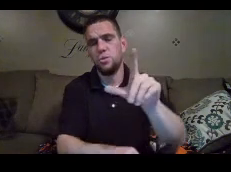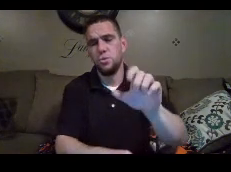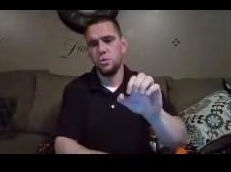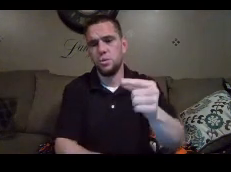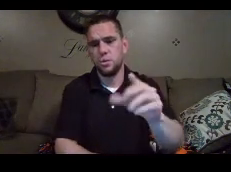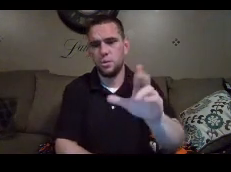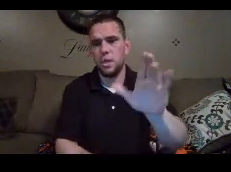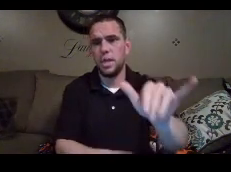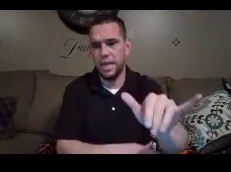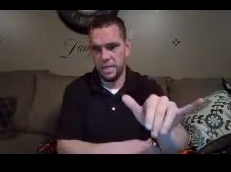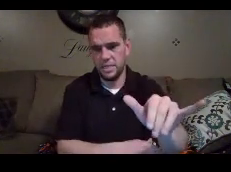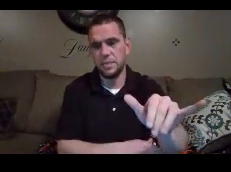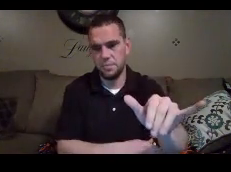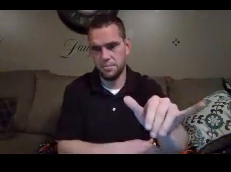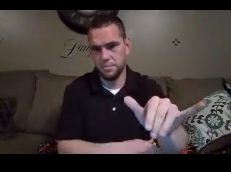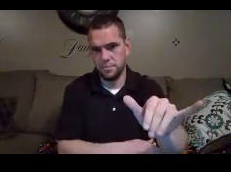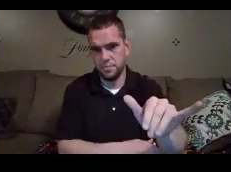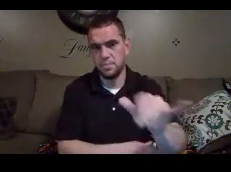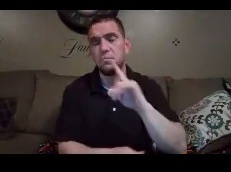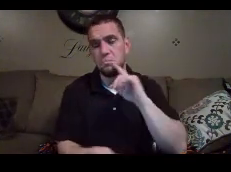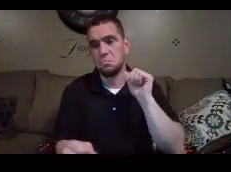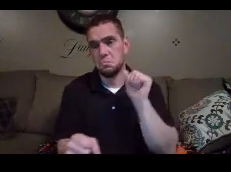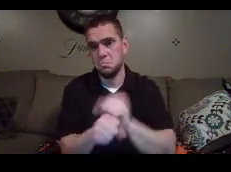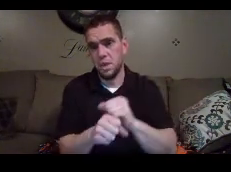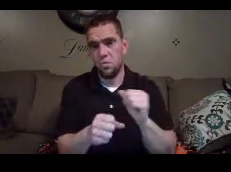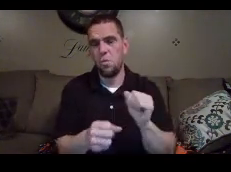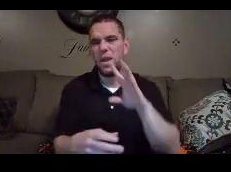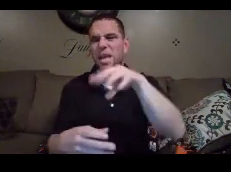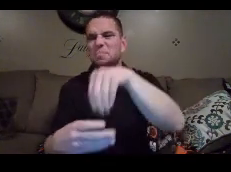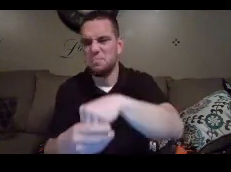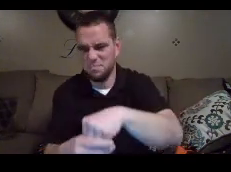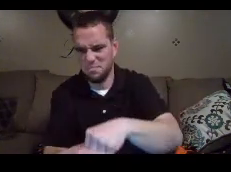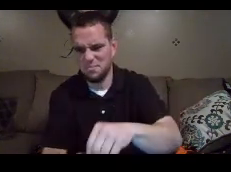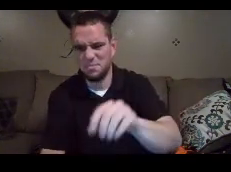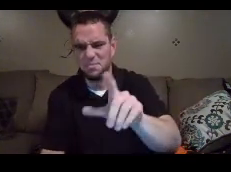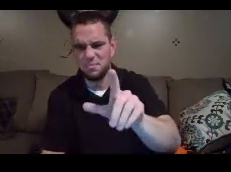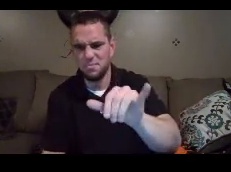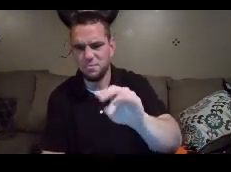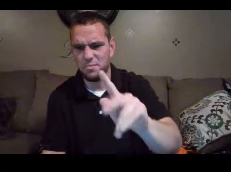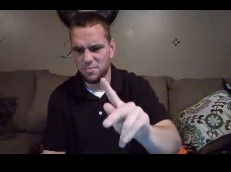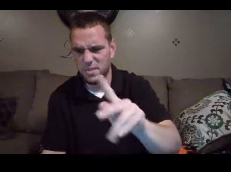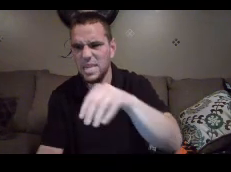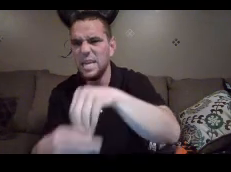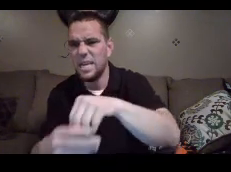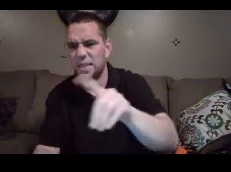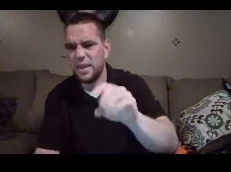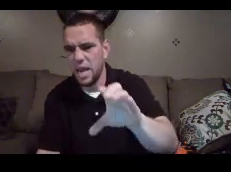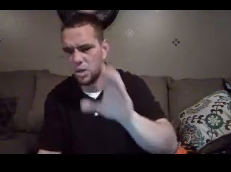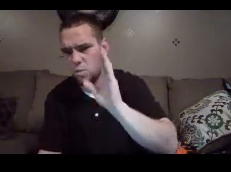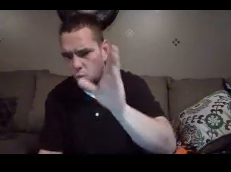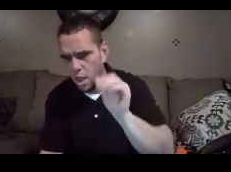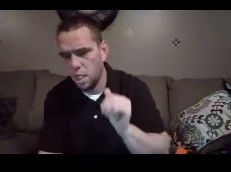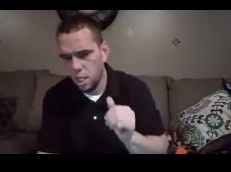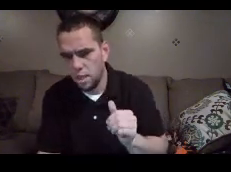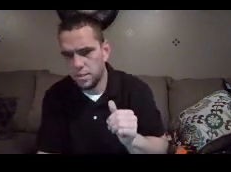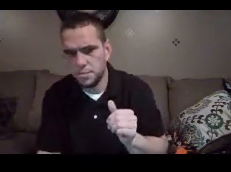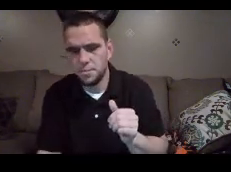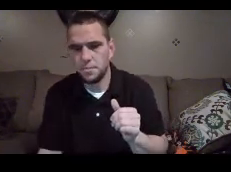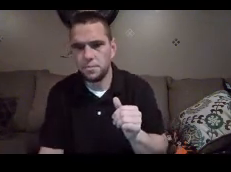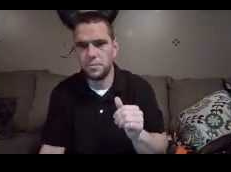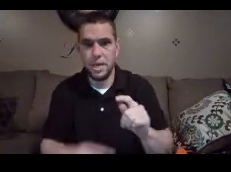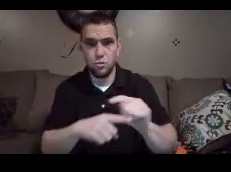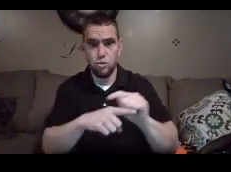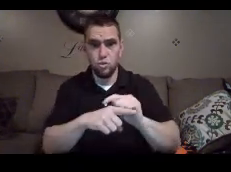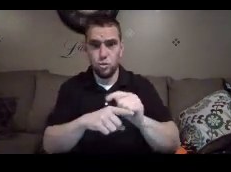And we do have, and this will be linked in the resources document, training that is available from the